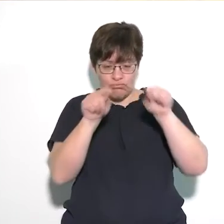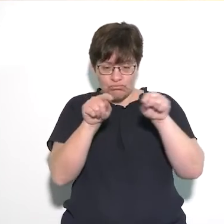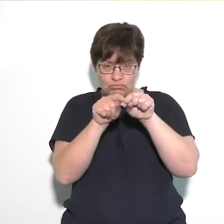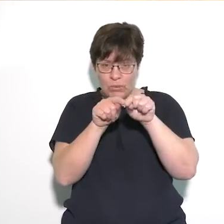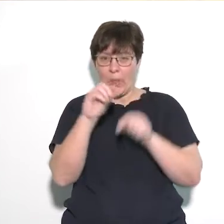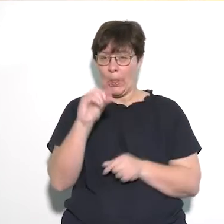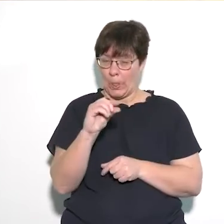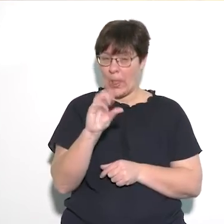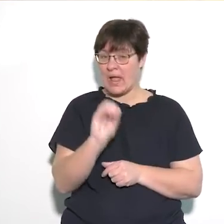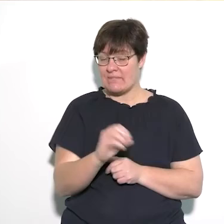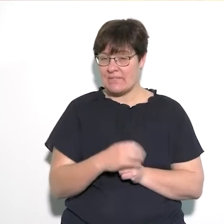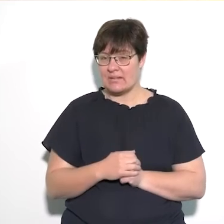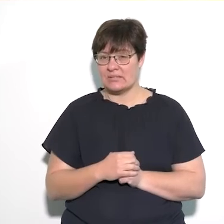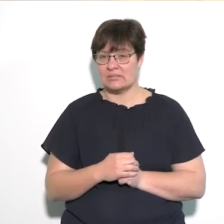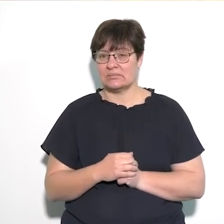rectangle.